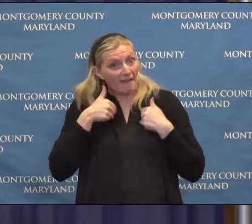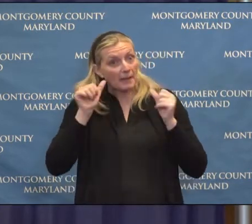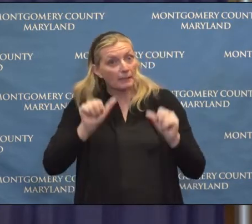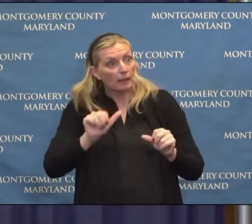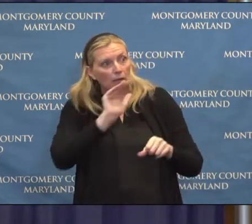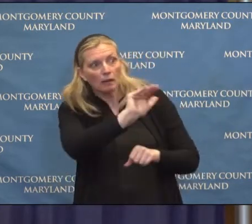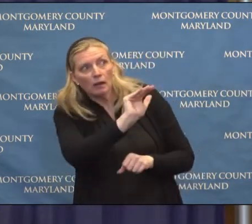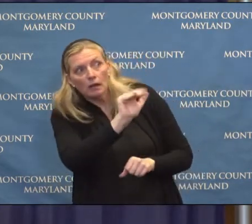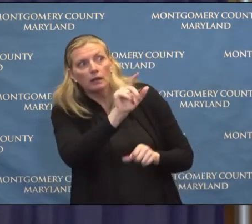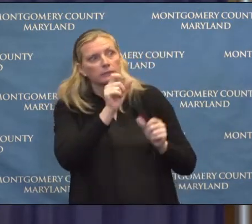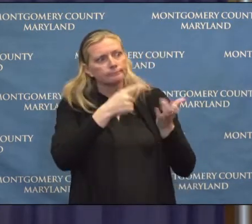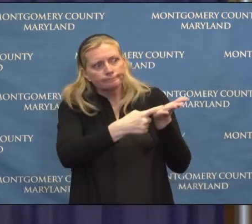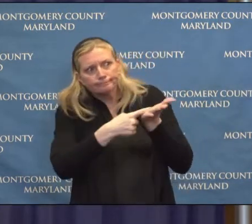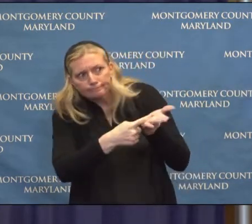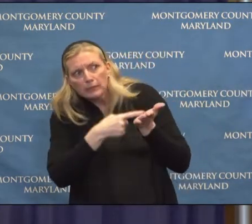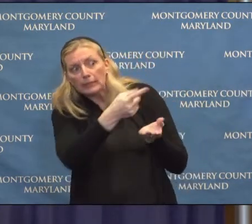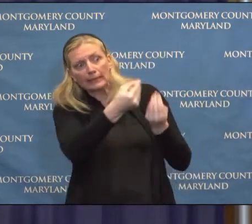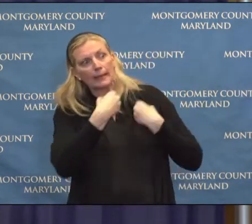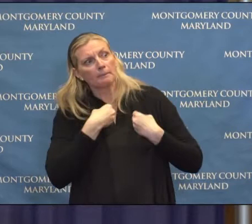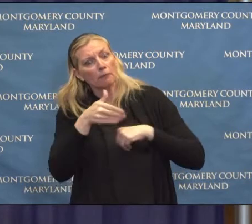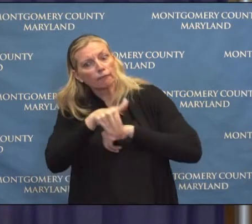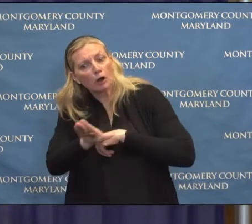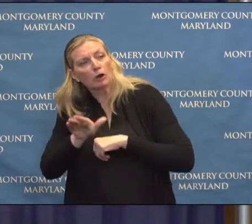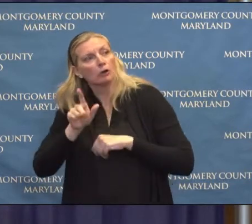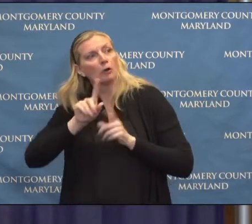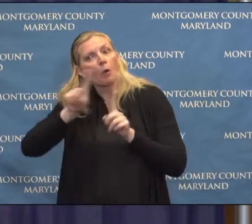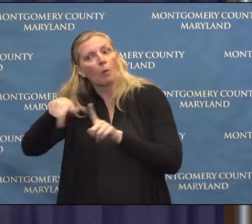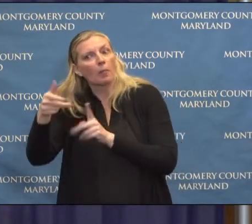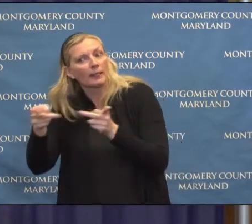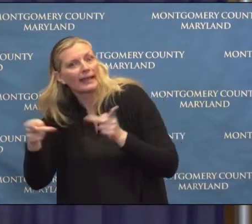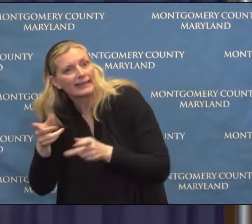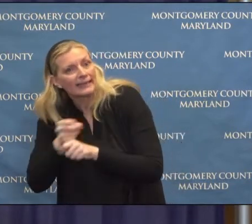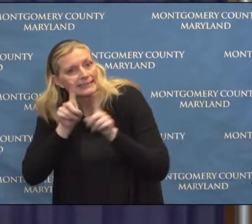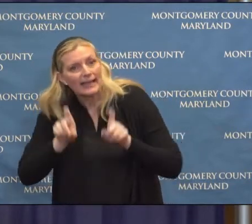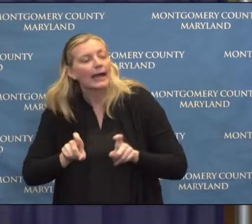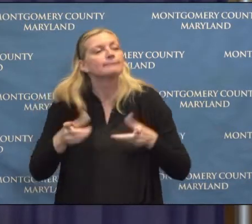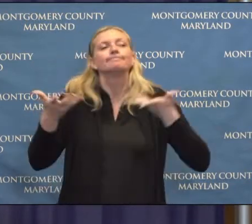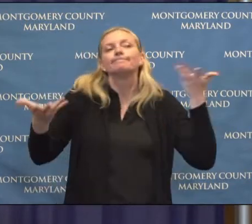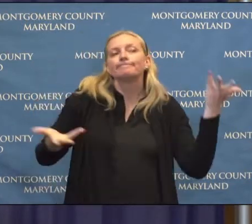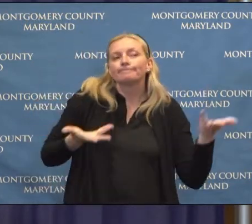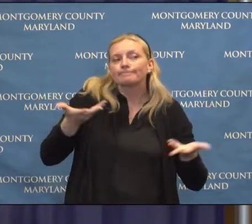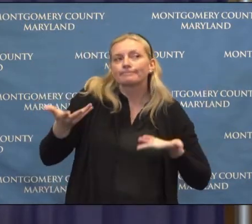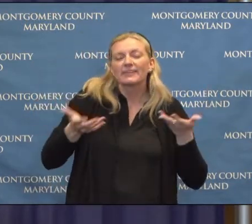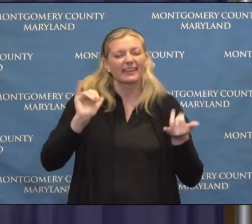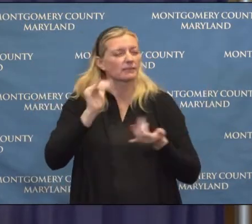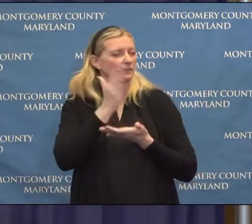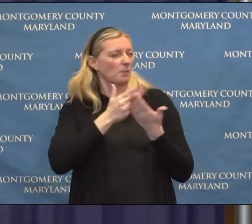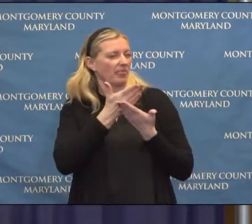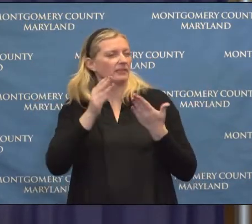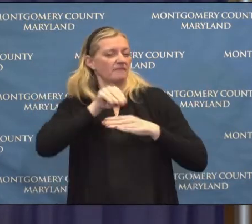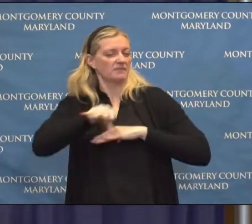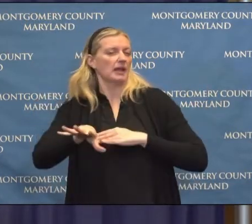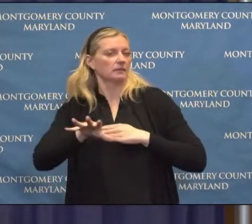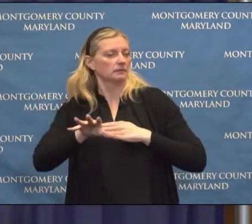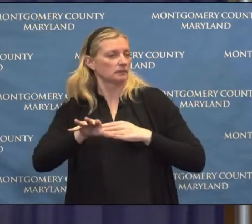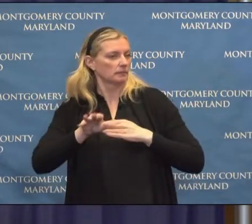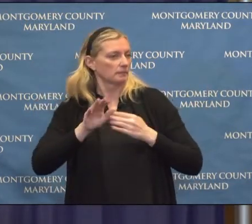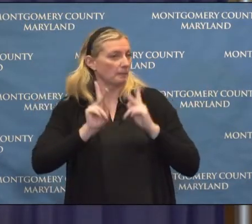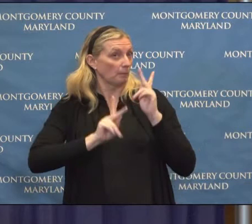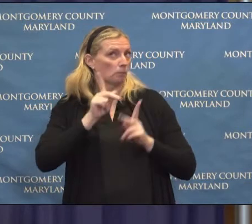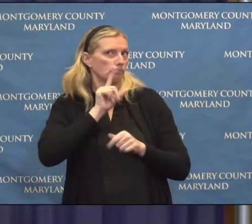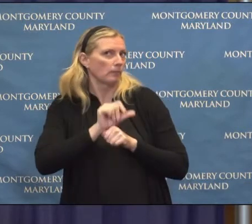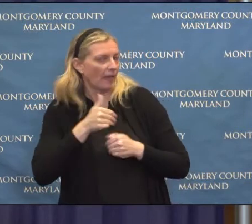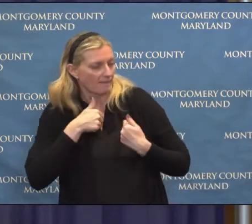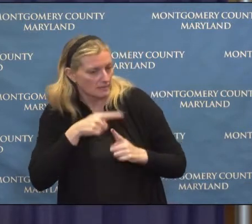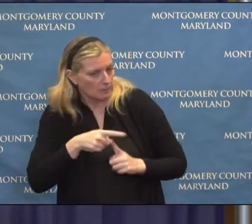referral to one of those other sites is limited. So what we're working on, and we're not ready 100% to announce it altogether, all